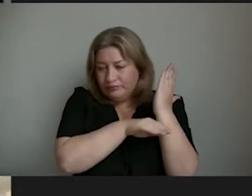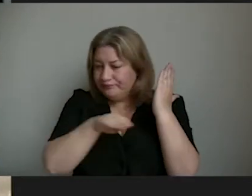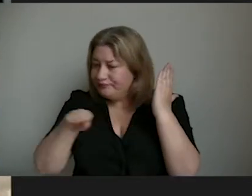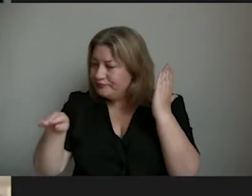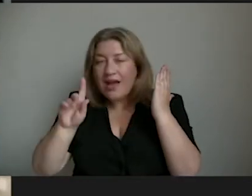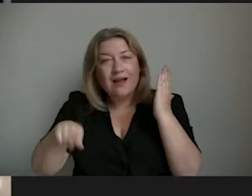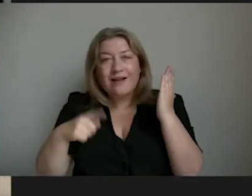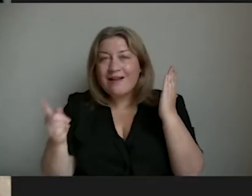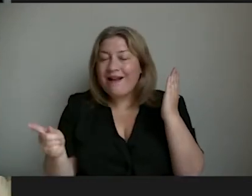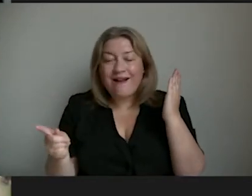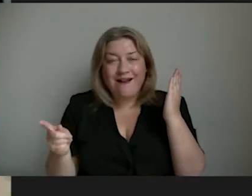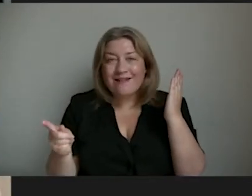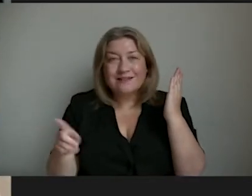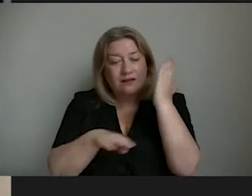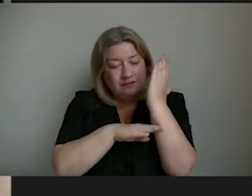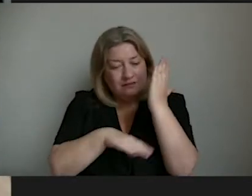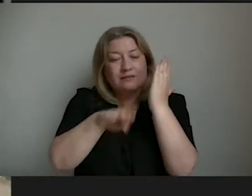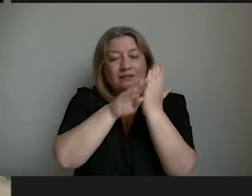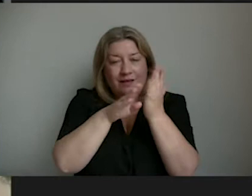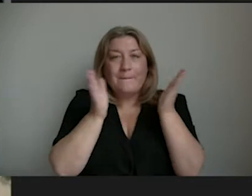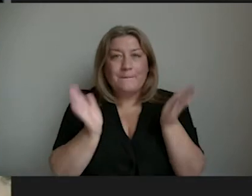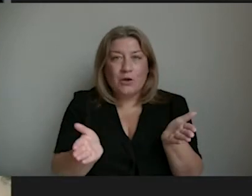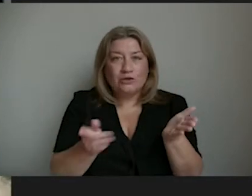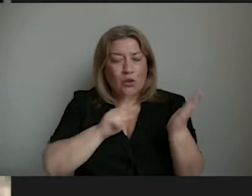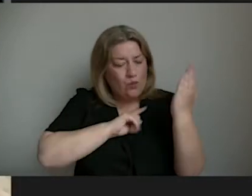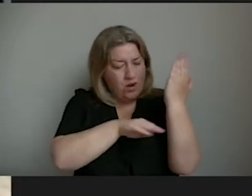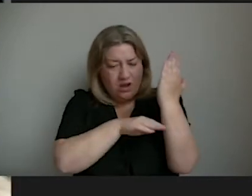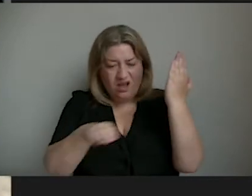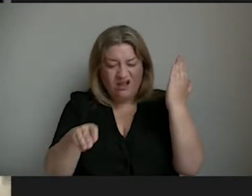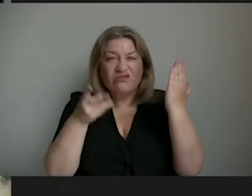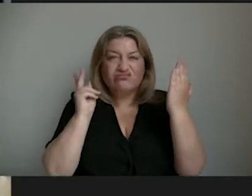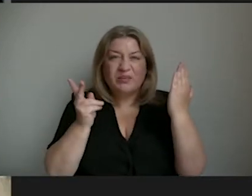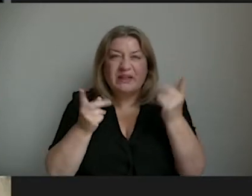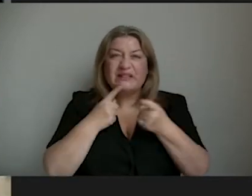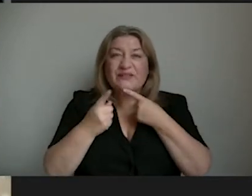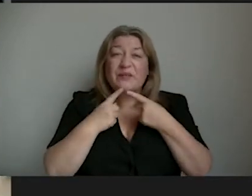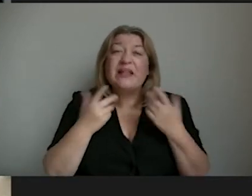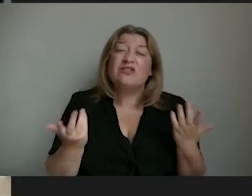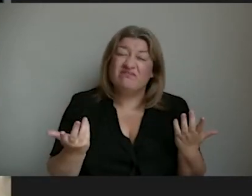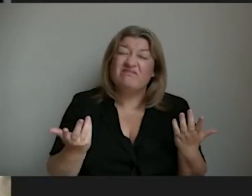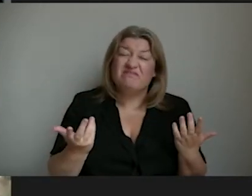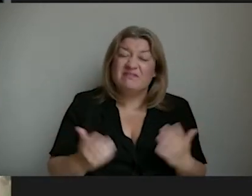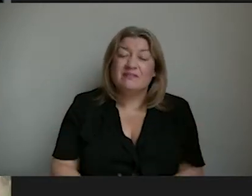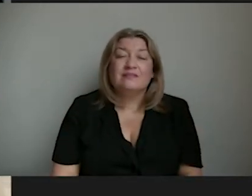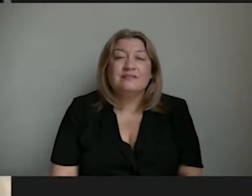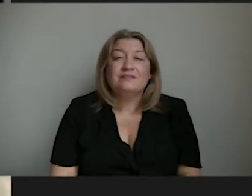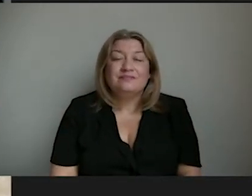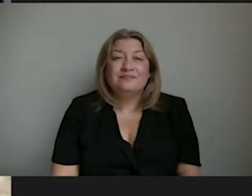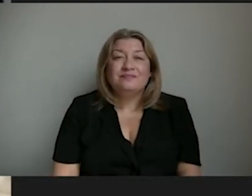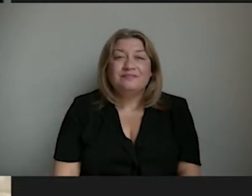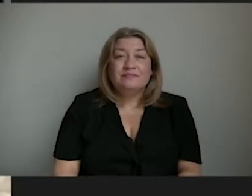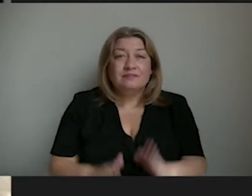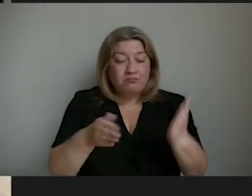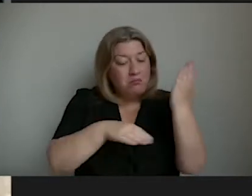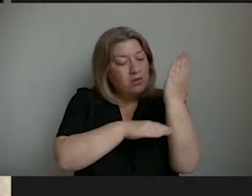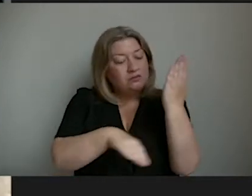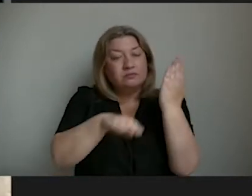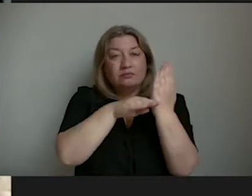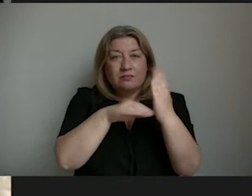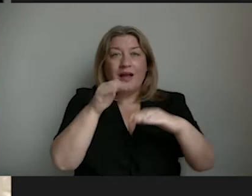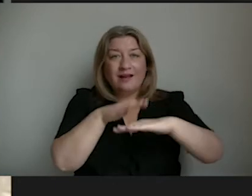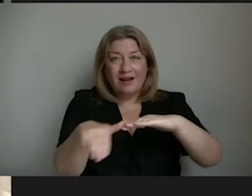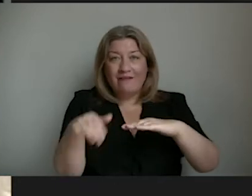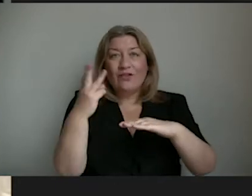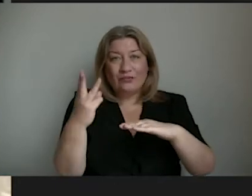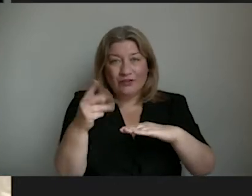put you on a level 2 apprenticeship in customer service because it would just be repeating what you've already learned. What we would do instead is